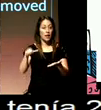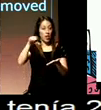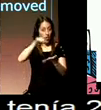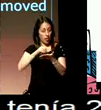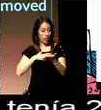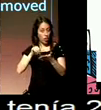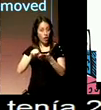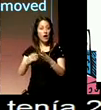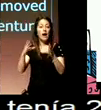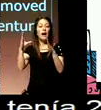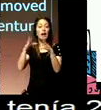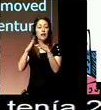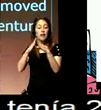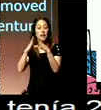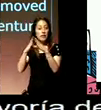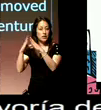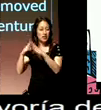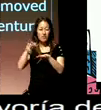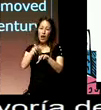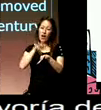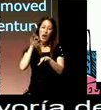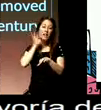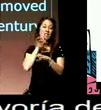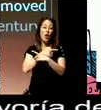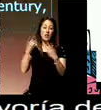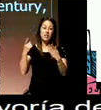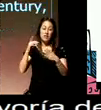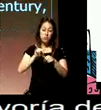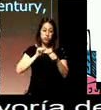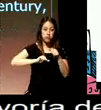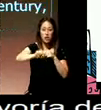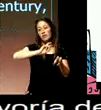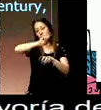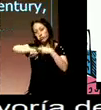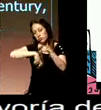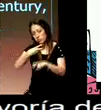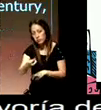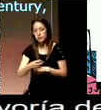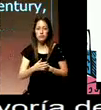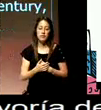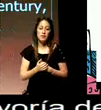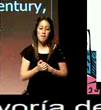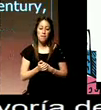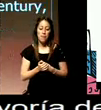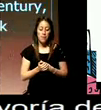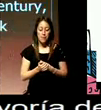One of the places the Reformation in Denmark started was in